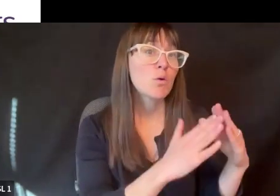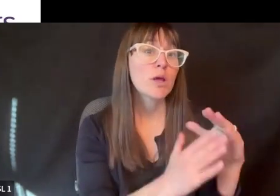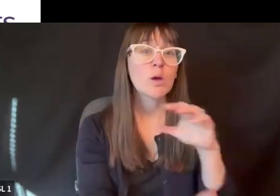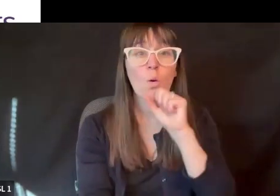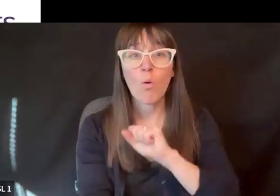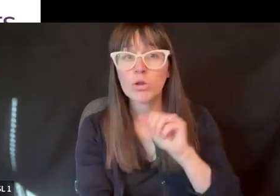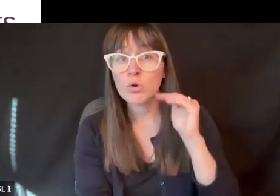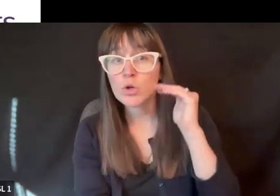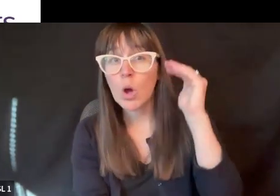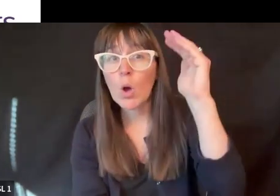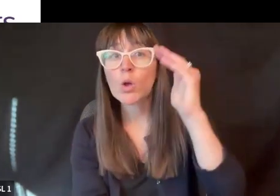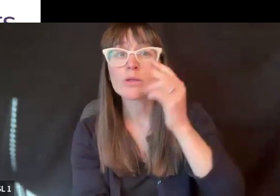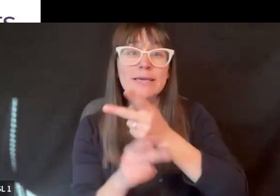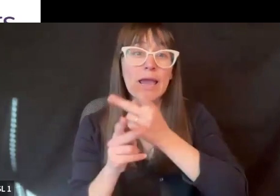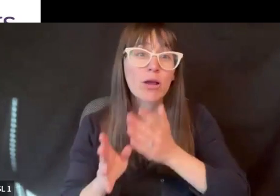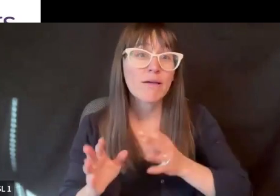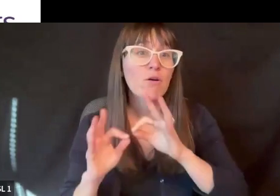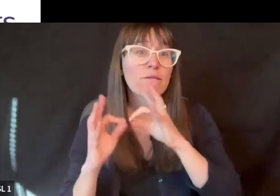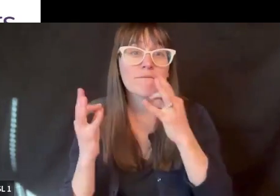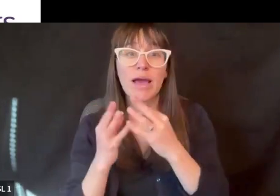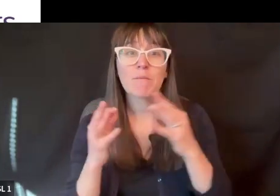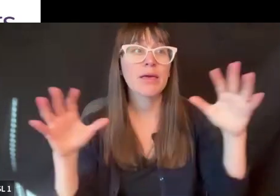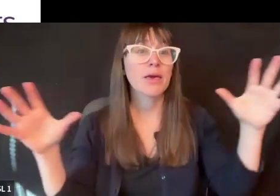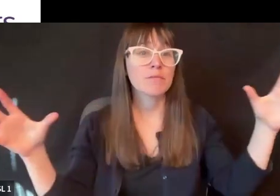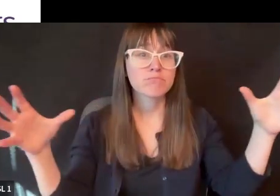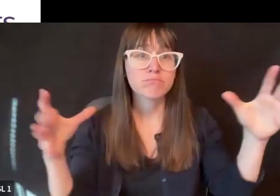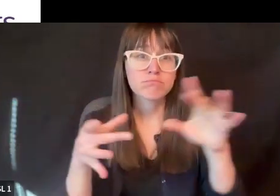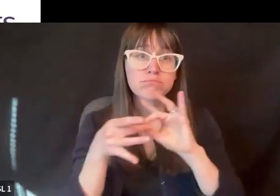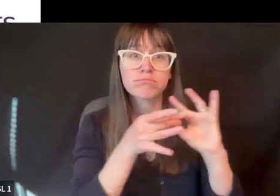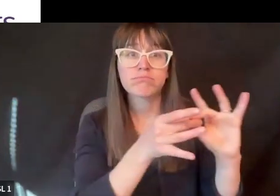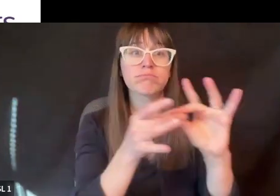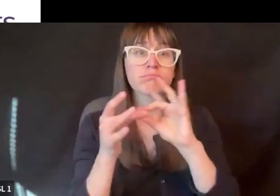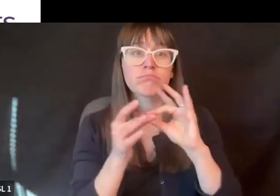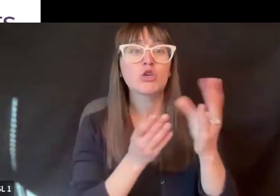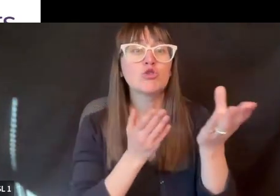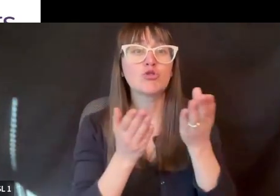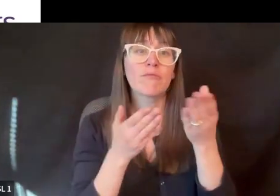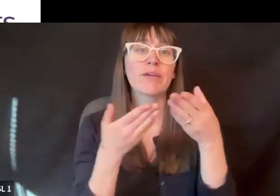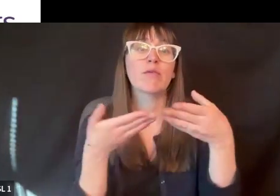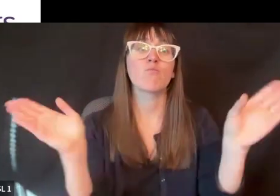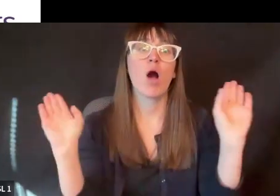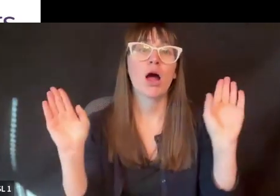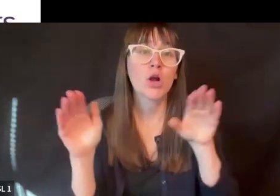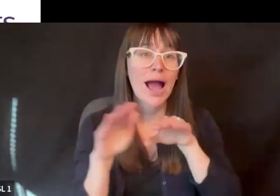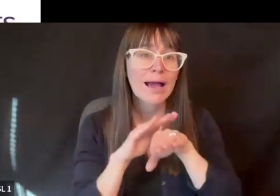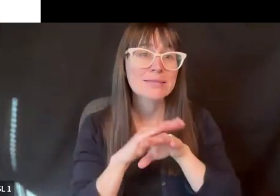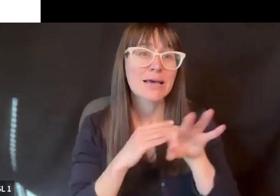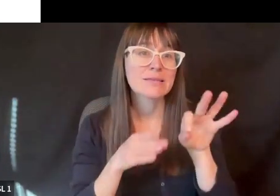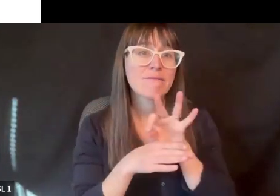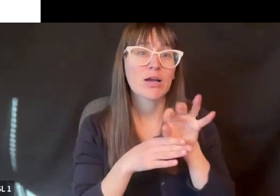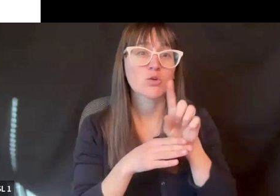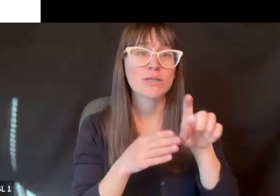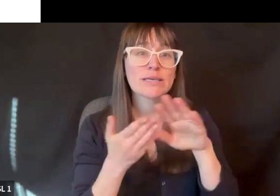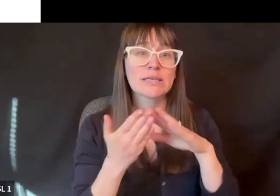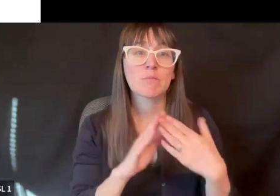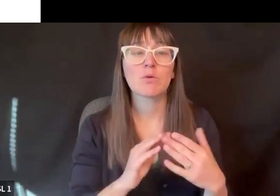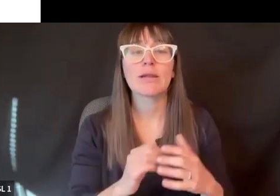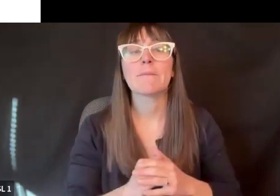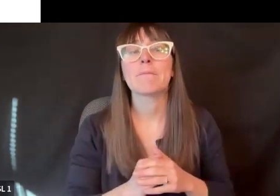as caregivers and family caregivers, serving, again, that broader access and functional needs community. Next